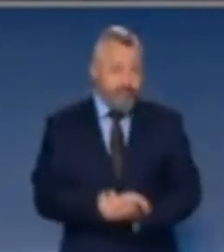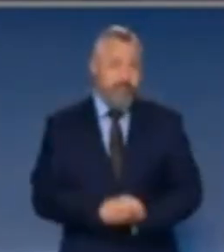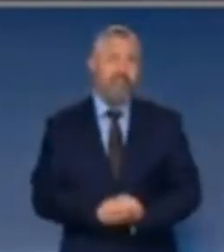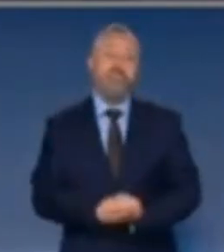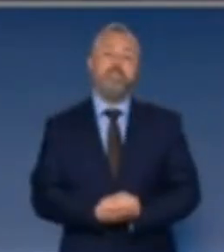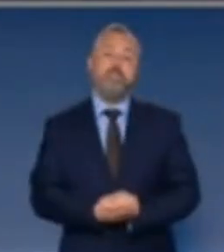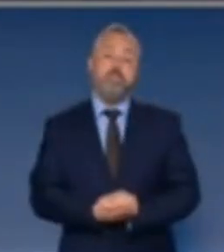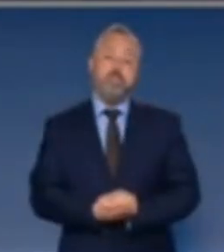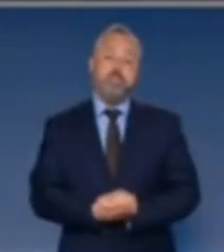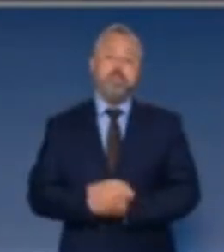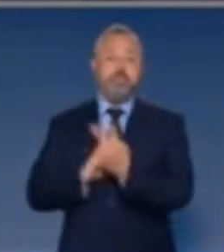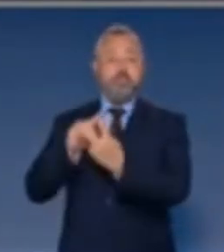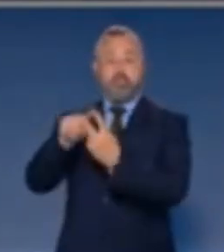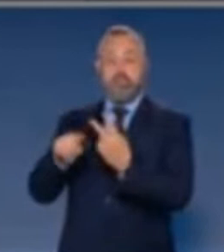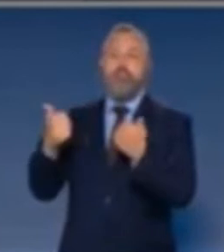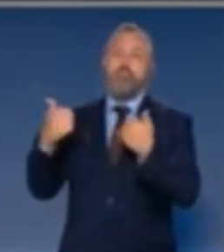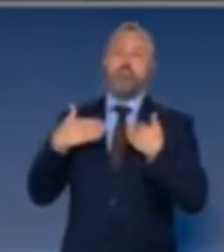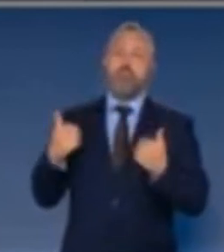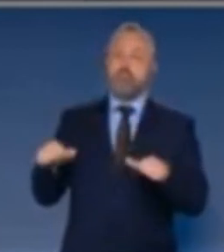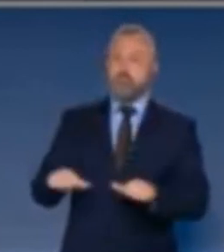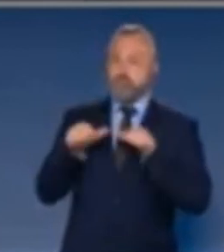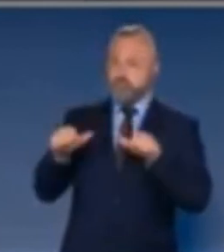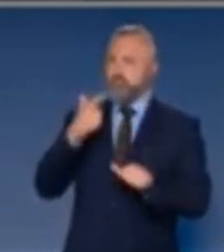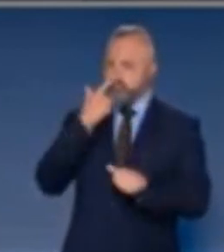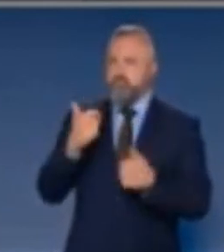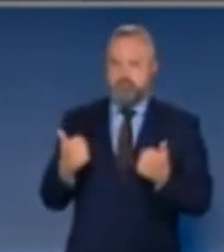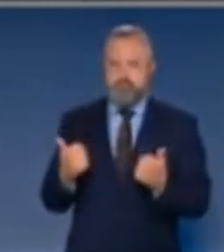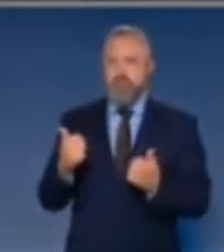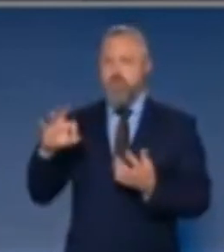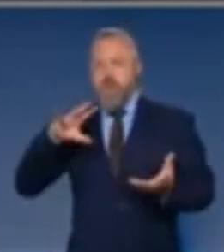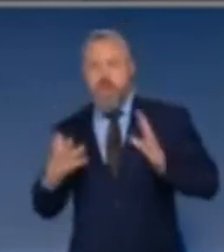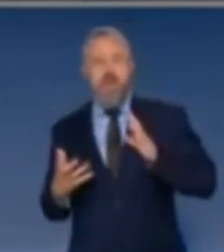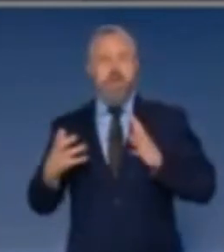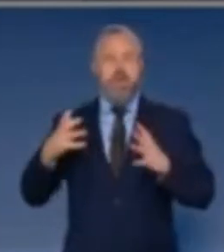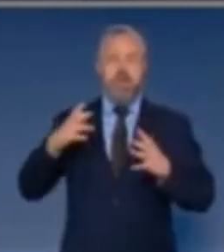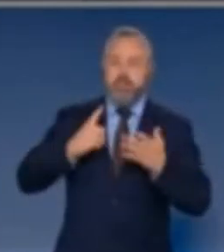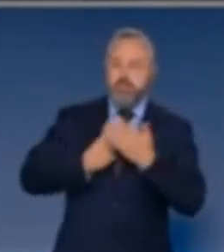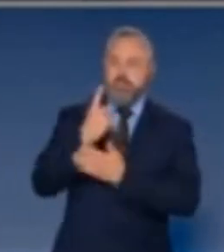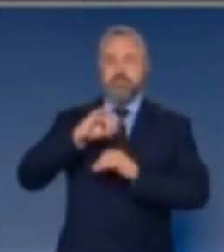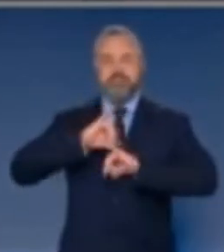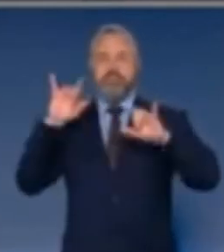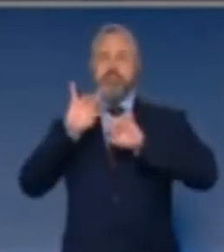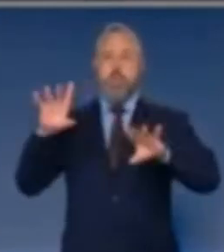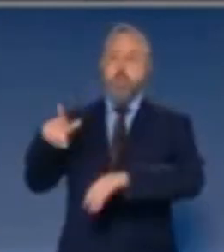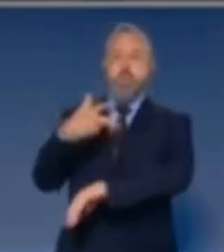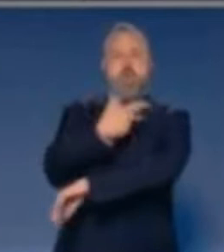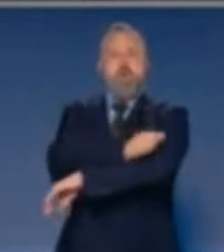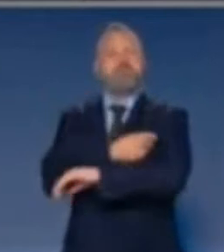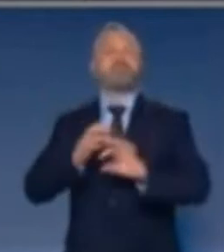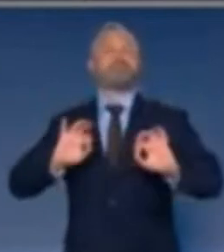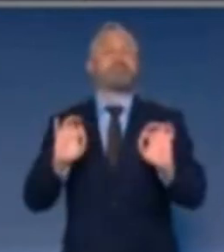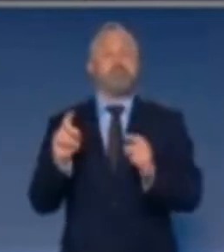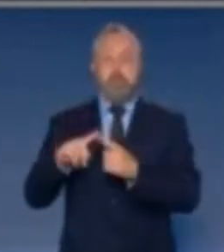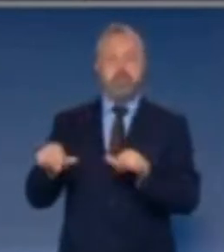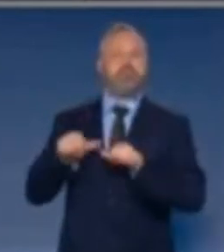very well. They have not experienced any side effects in relation to this dosage. And as we've heard, one resident